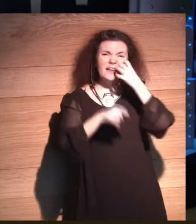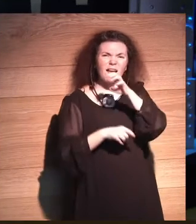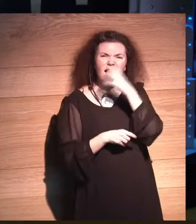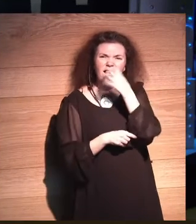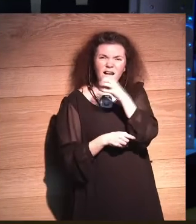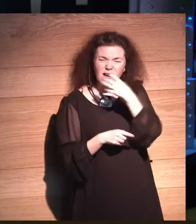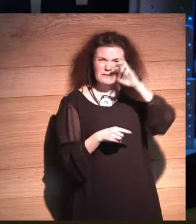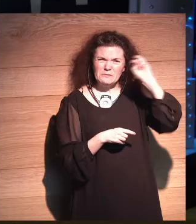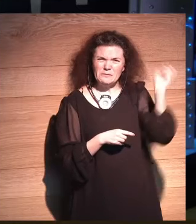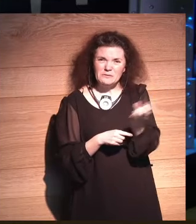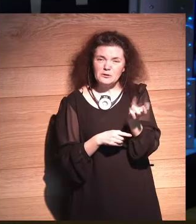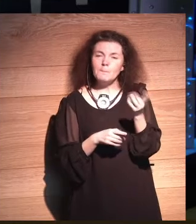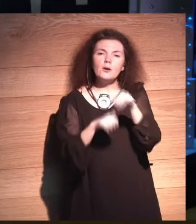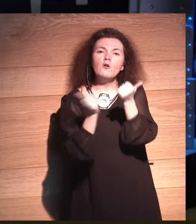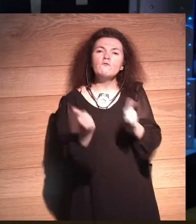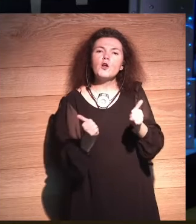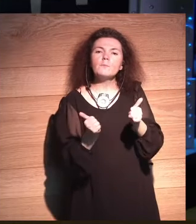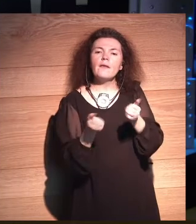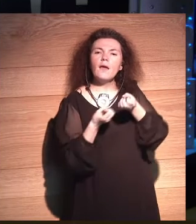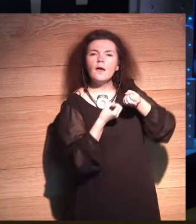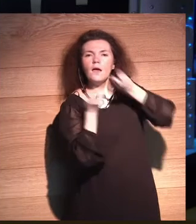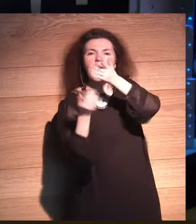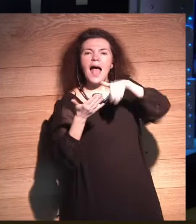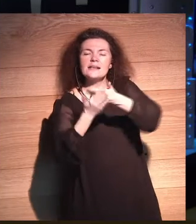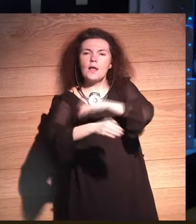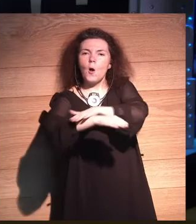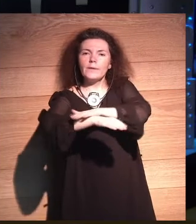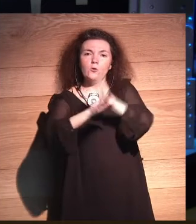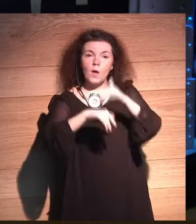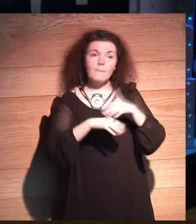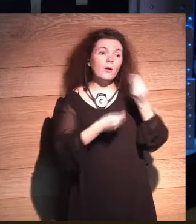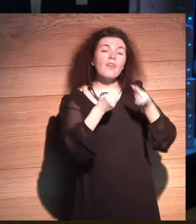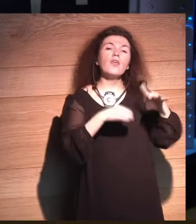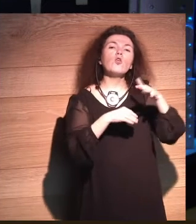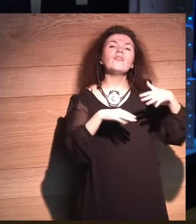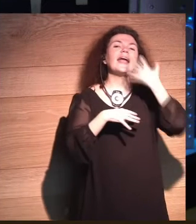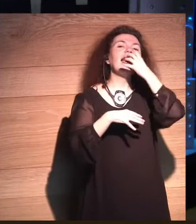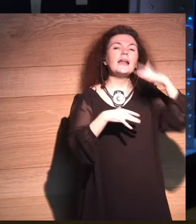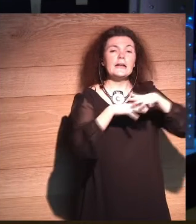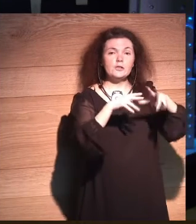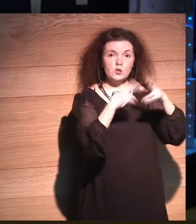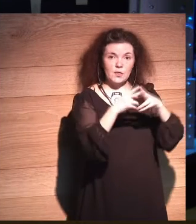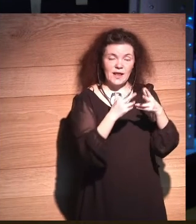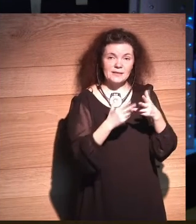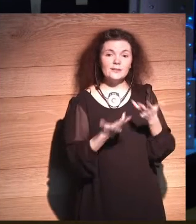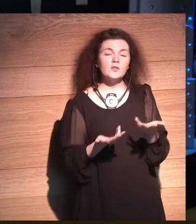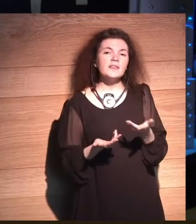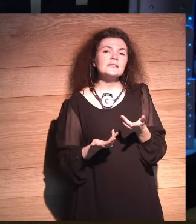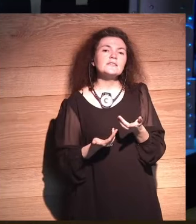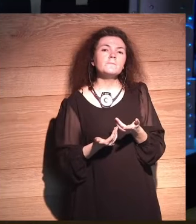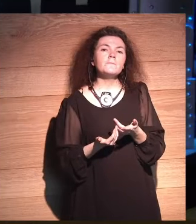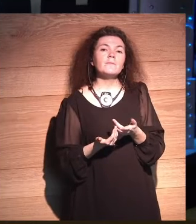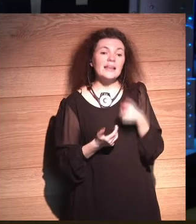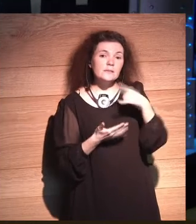to do it to government. But they do it on social media, and what this project does, the Erasmus Dashboard, is about experimenting